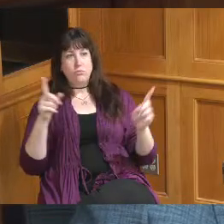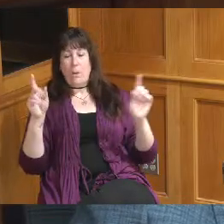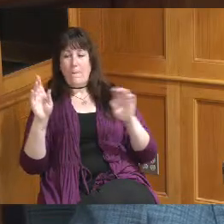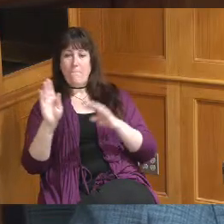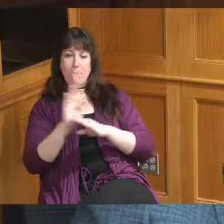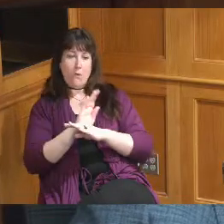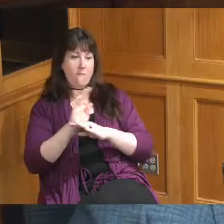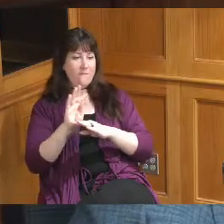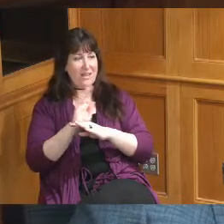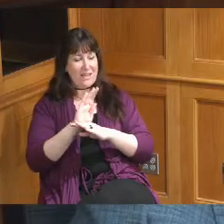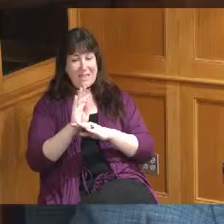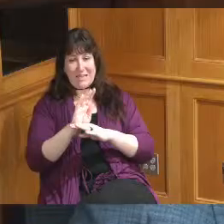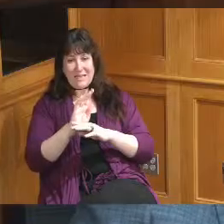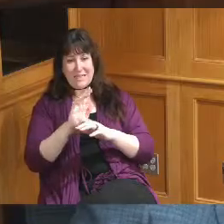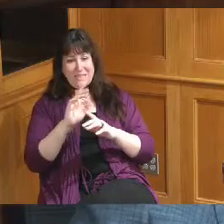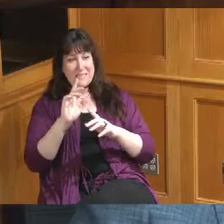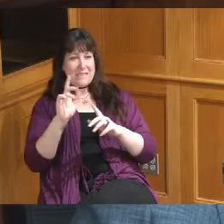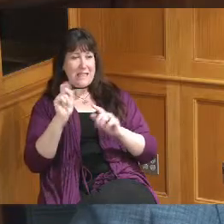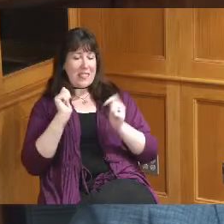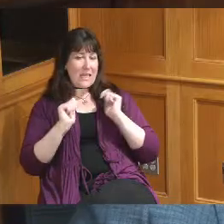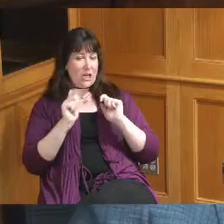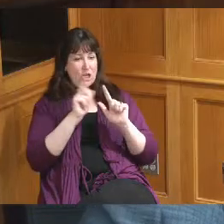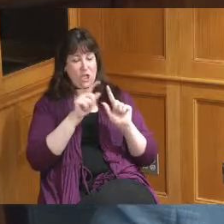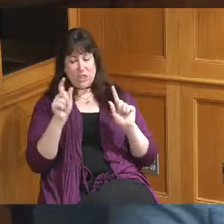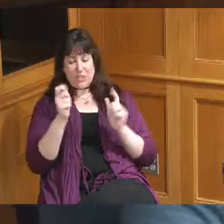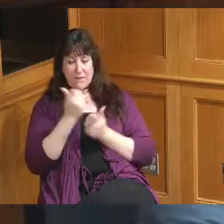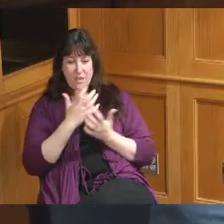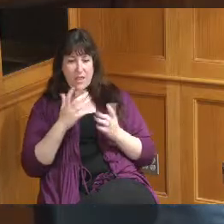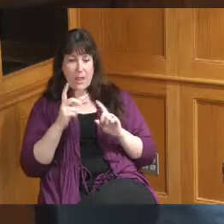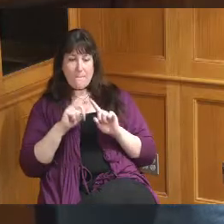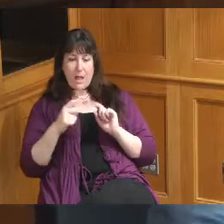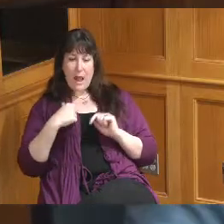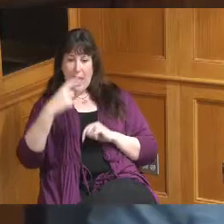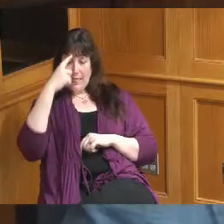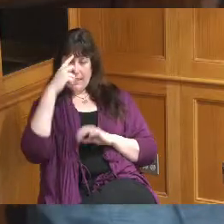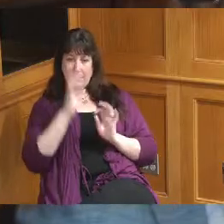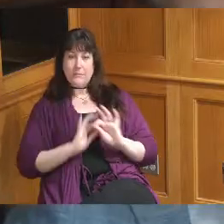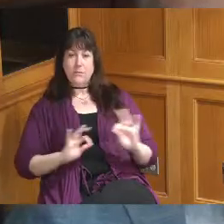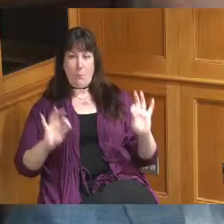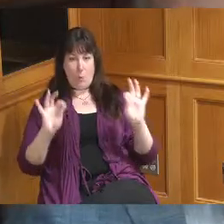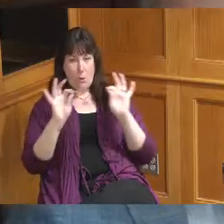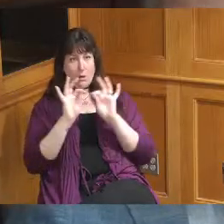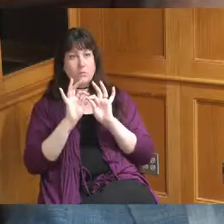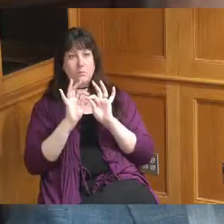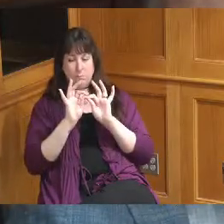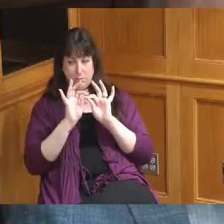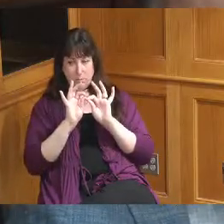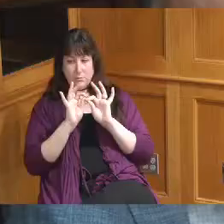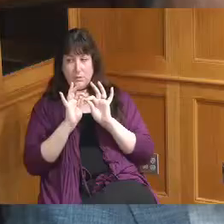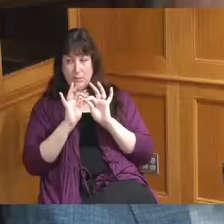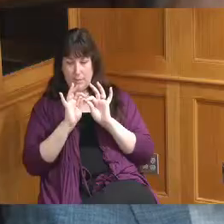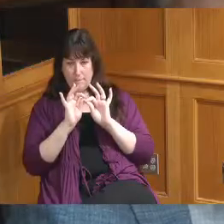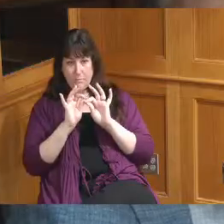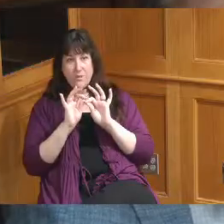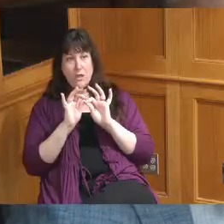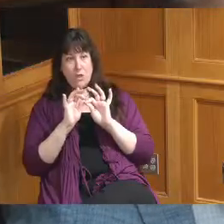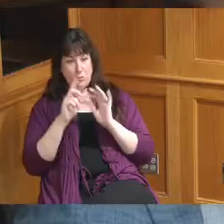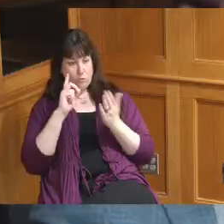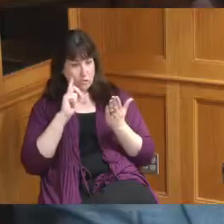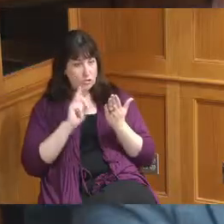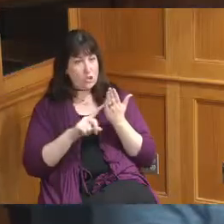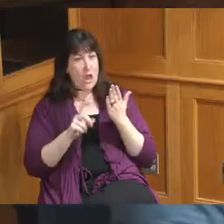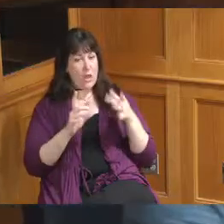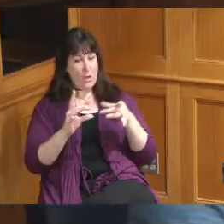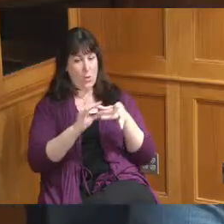it's going to be in all these theaters around the state and everything. And I just think it's important that they're checking in and coordinating